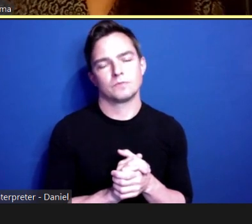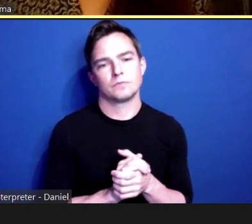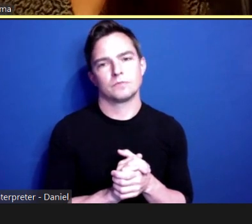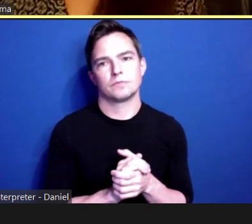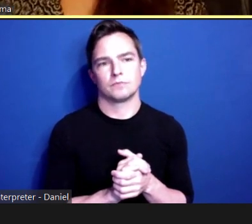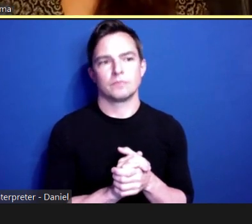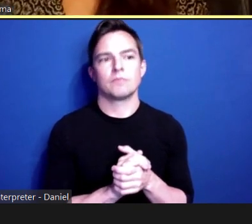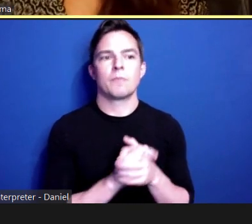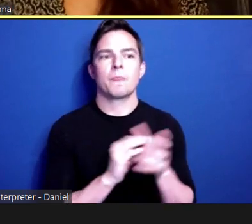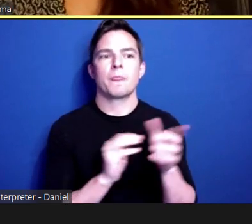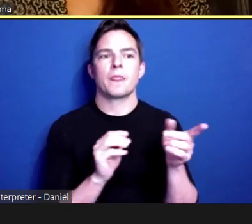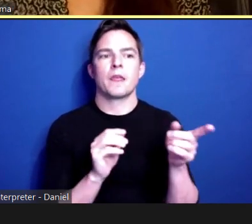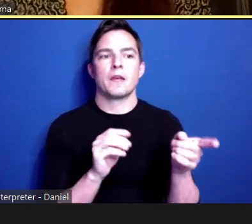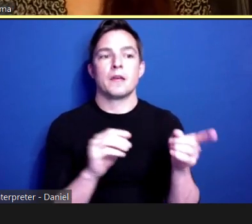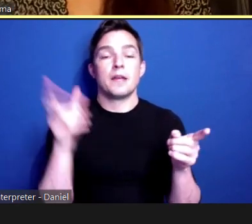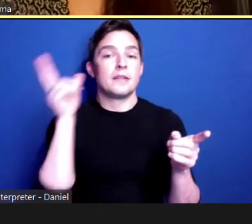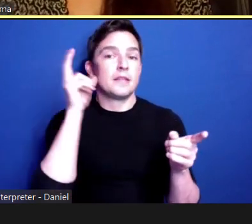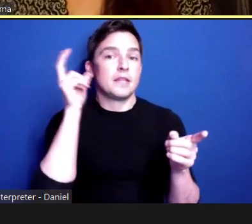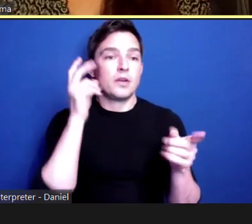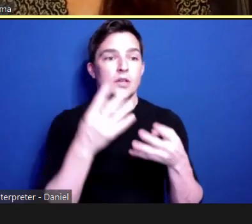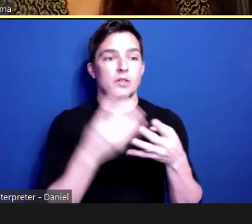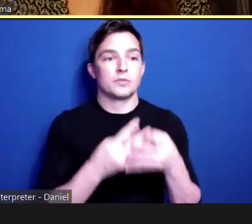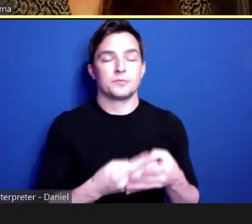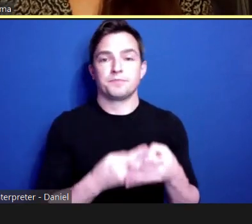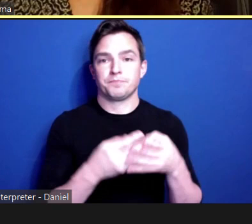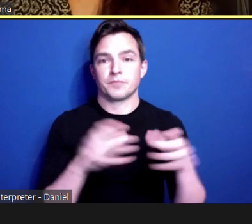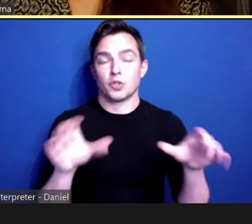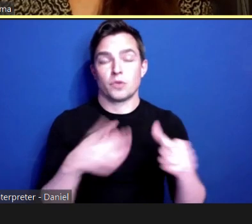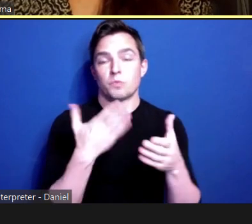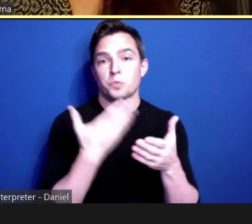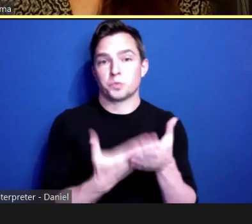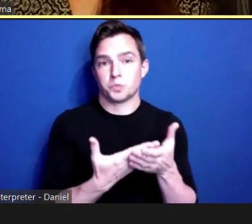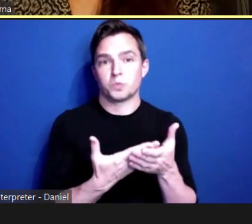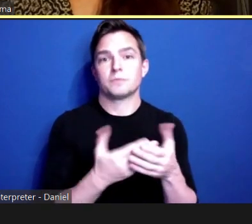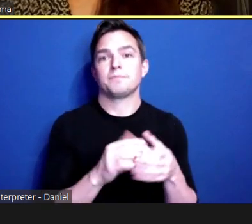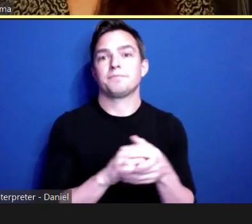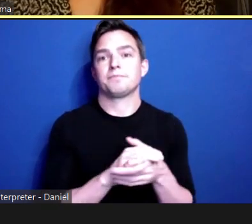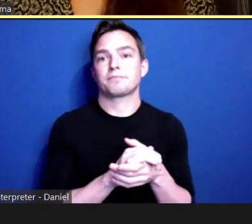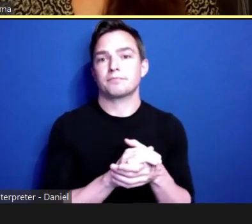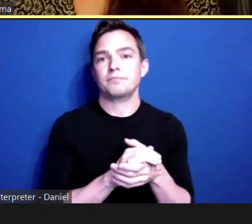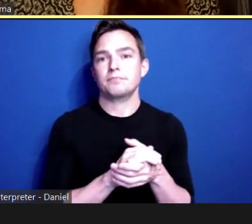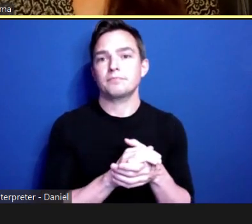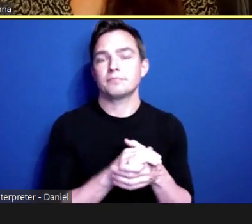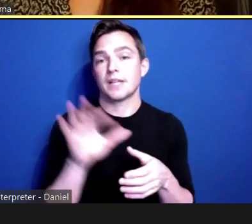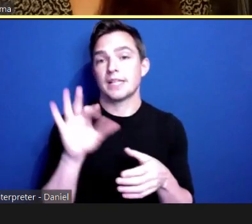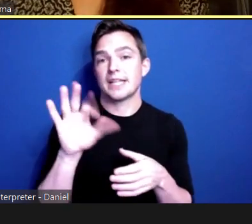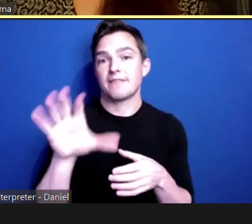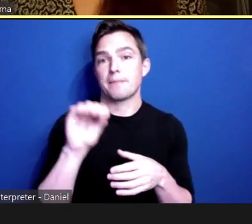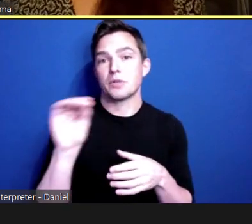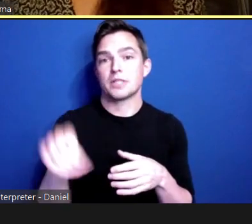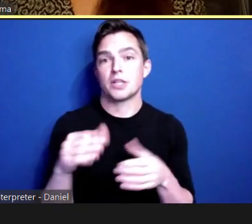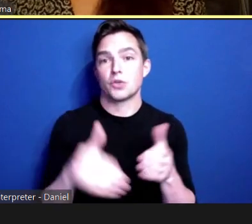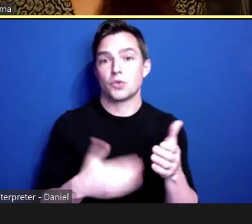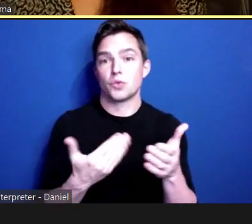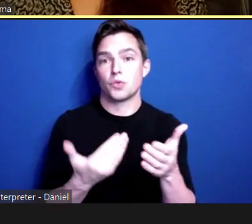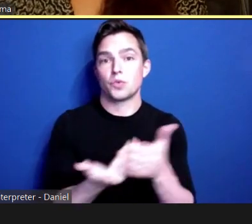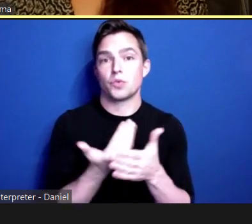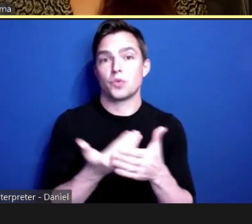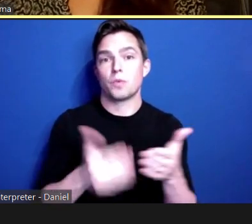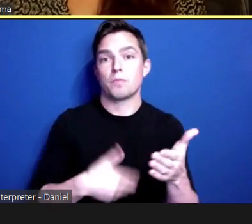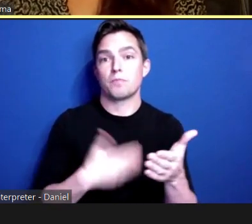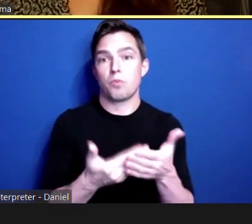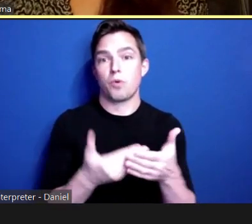So the hearing screen area is doing so well. Over 95% of the newborns get hearing